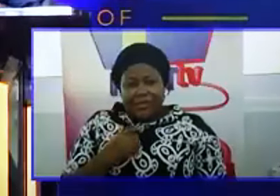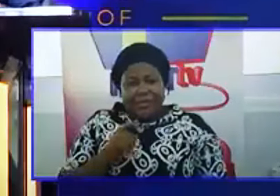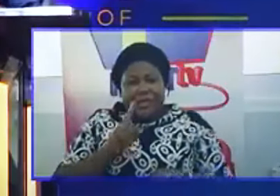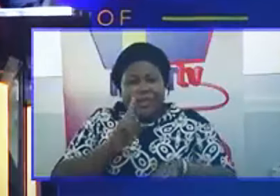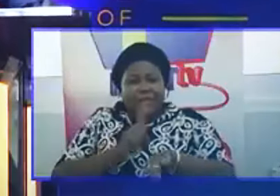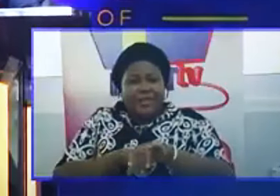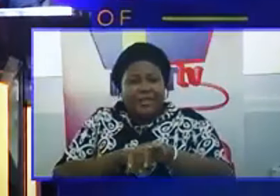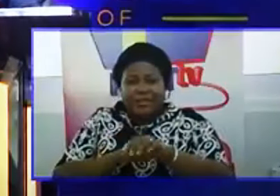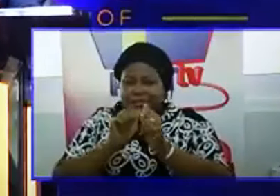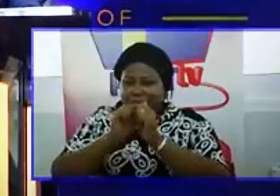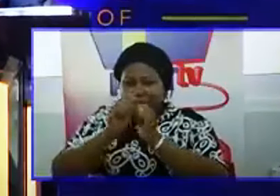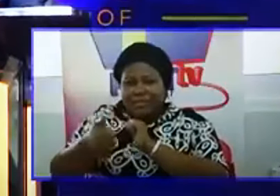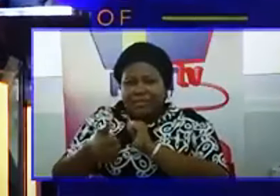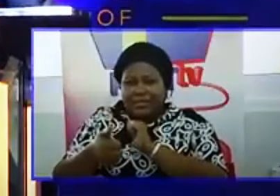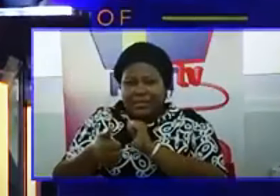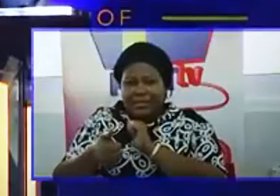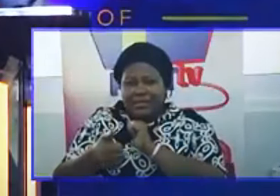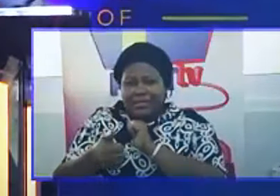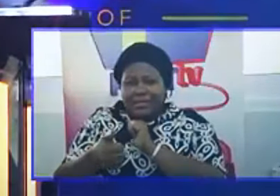expires.